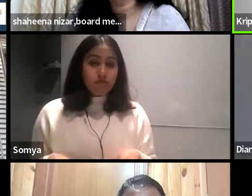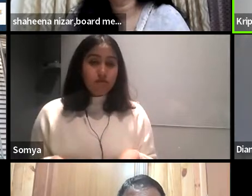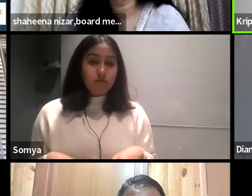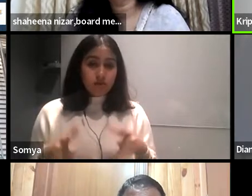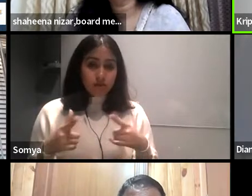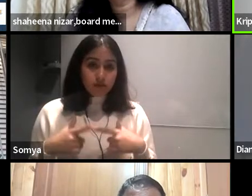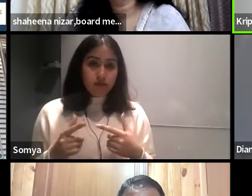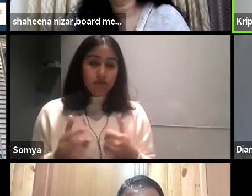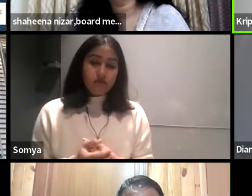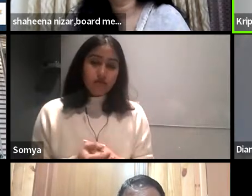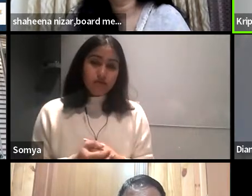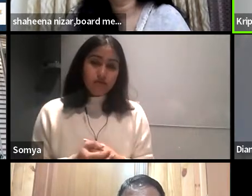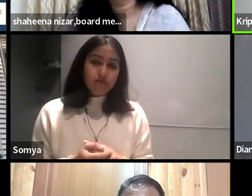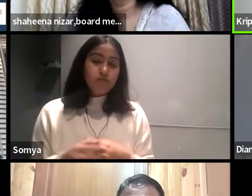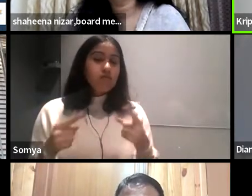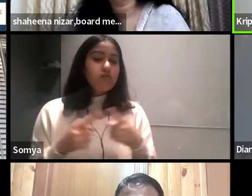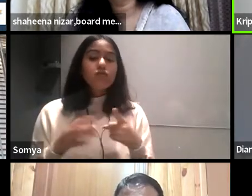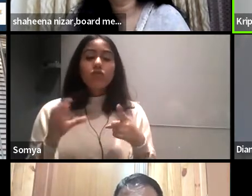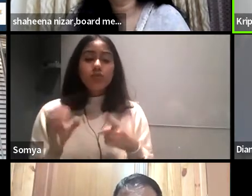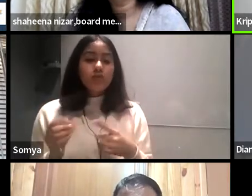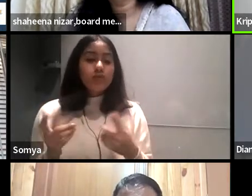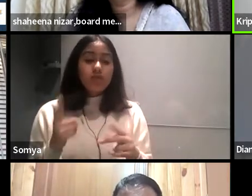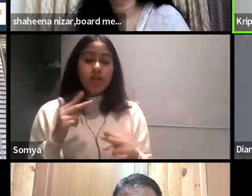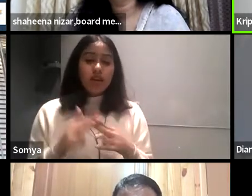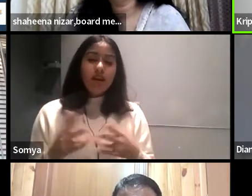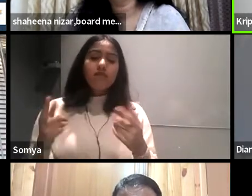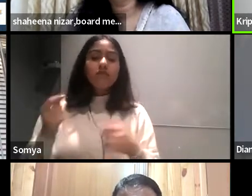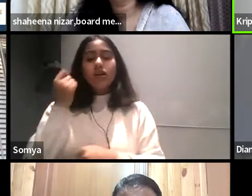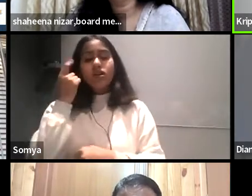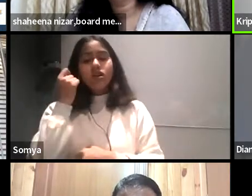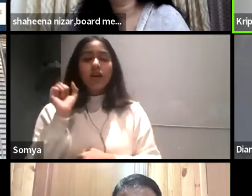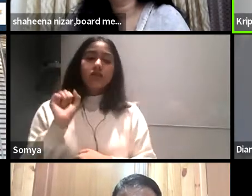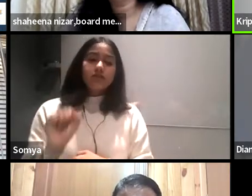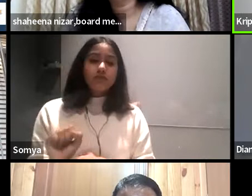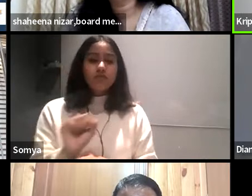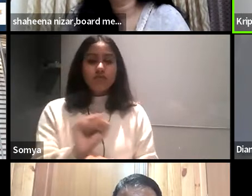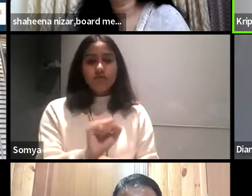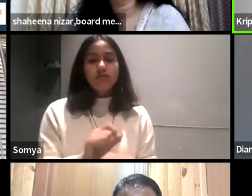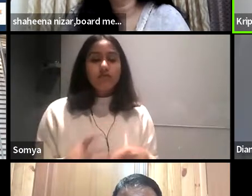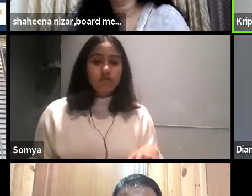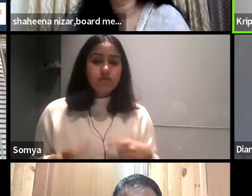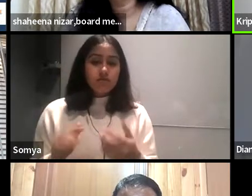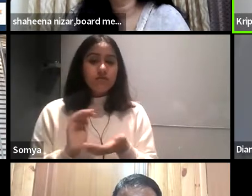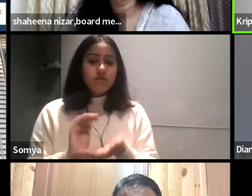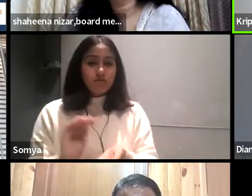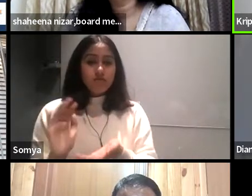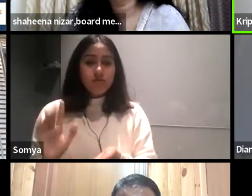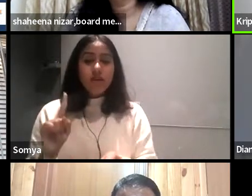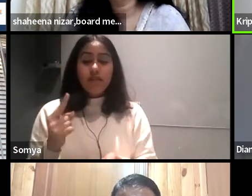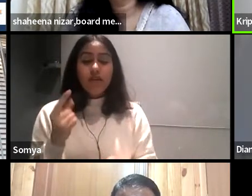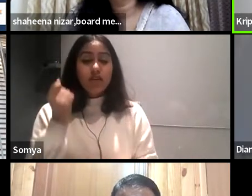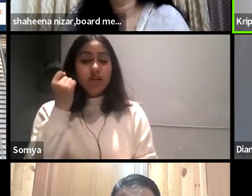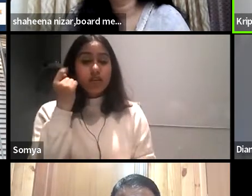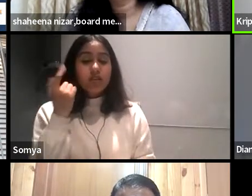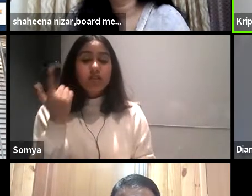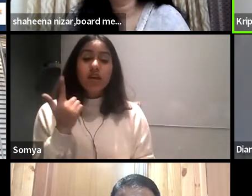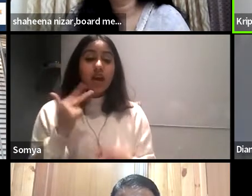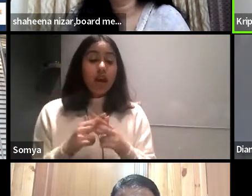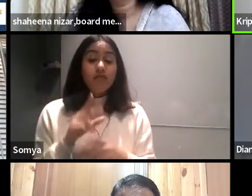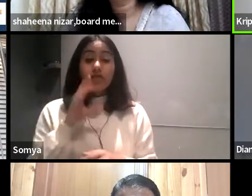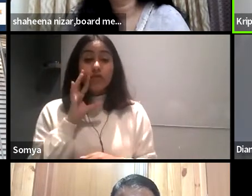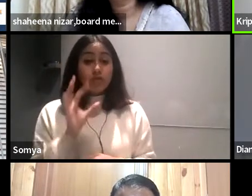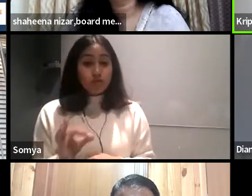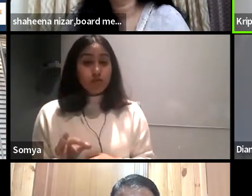encourage their children to let them understand. Sorry, I'm stuttering today. Let them understand that